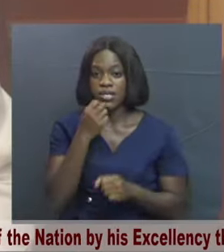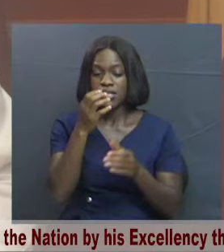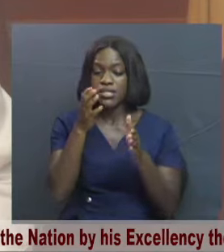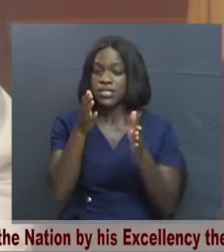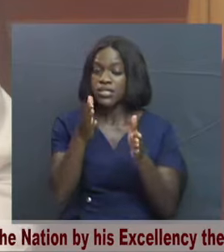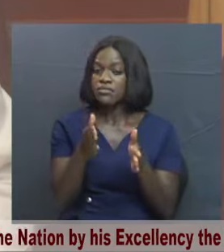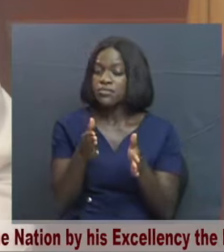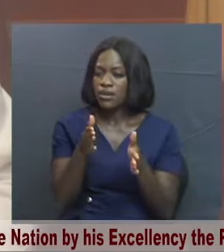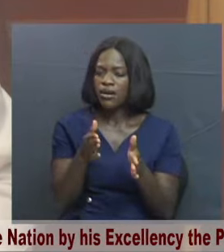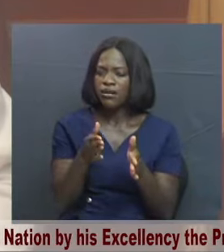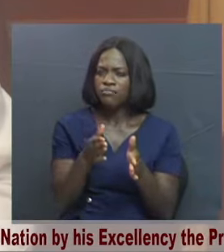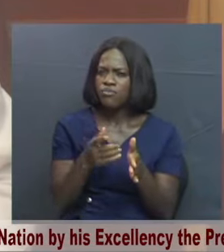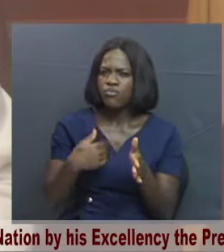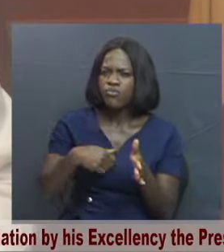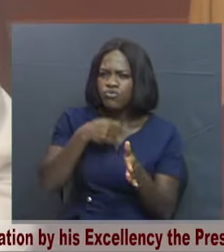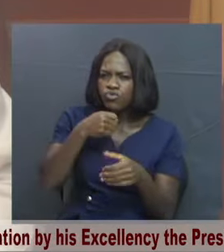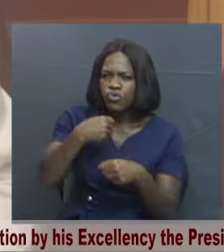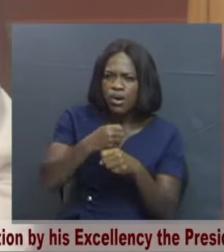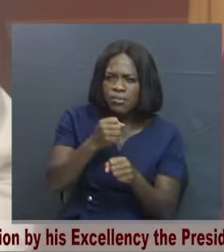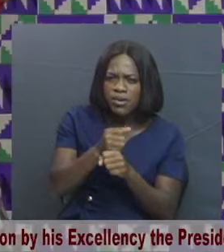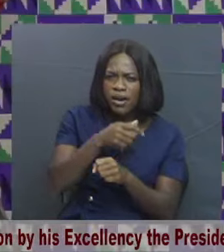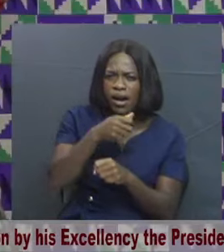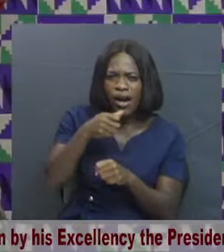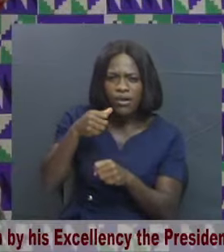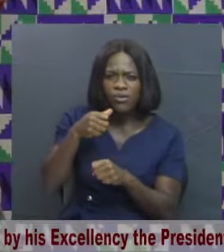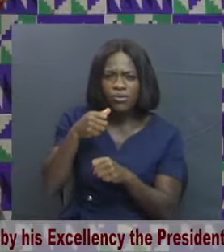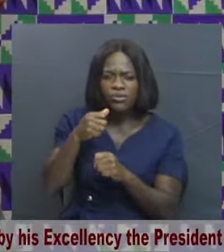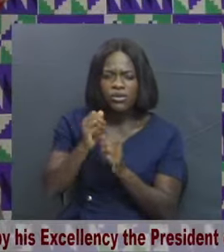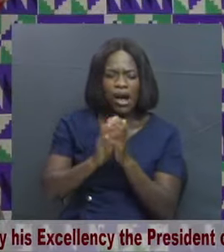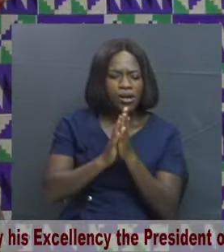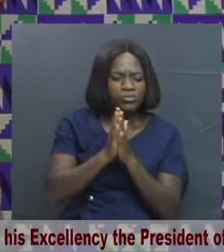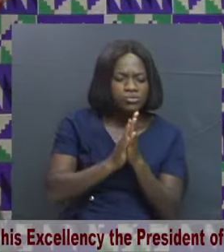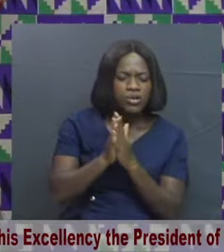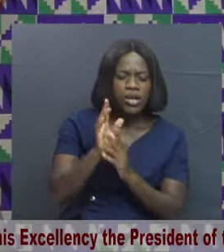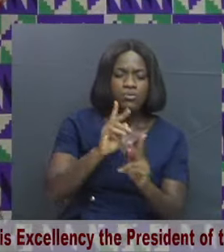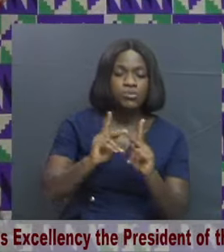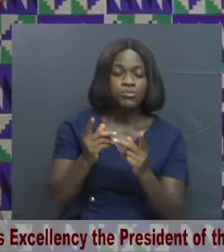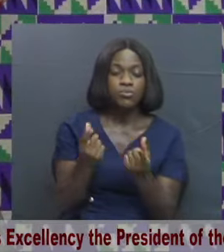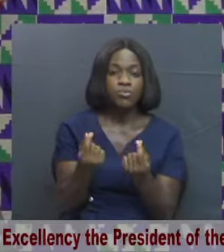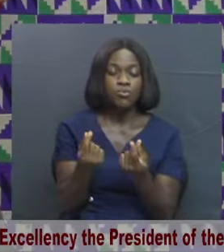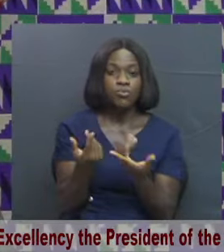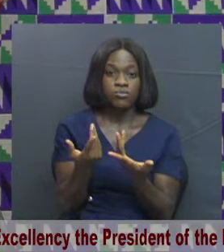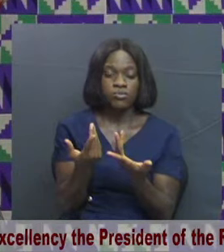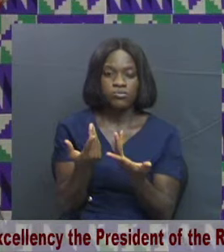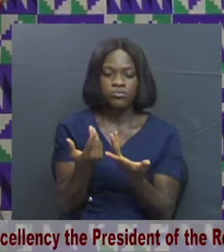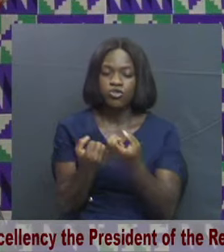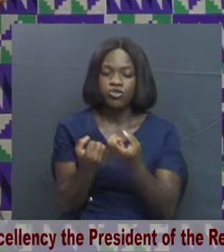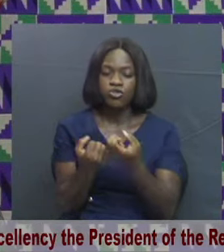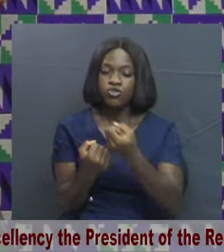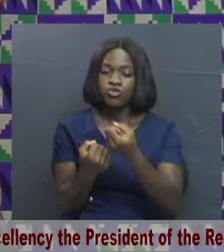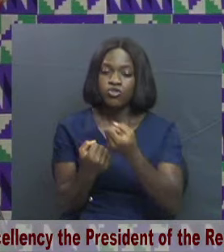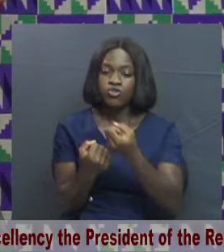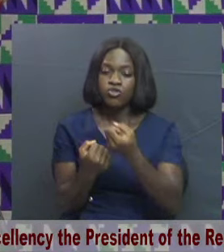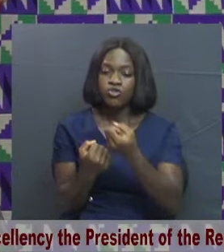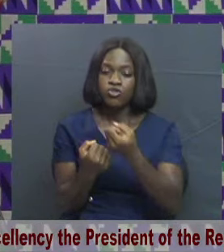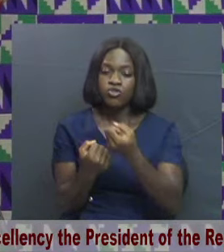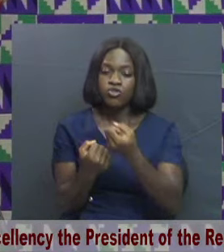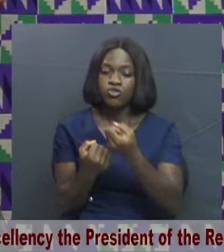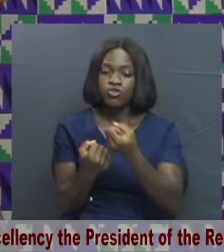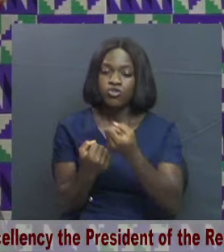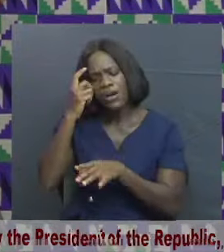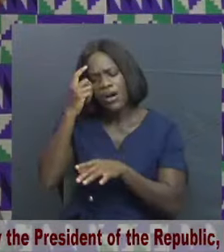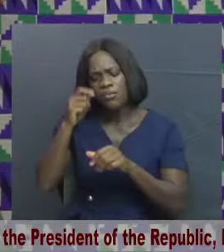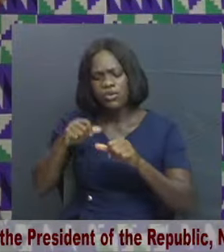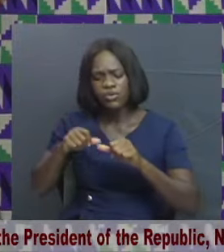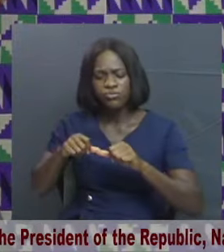of making agriculture attractive young people is to take the druger out of farming and government is continuing to make